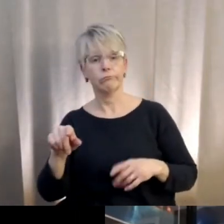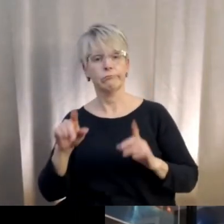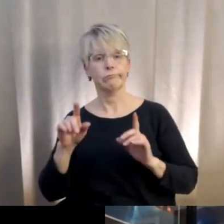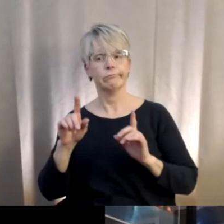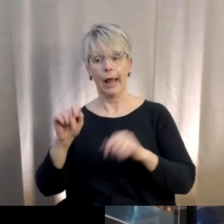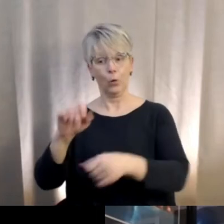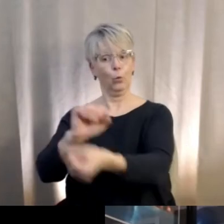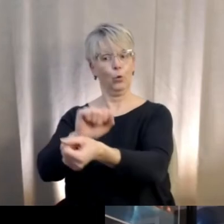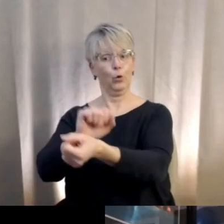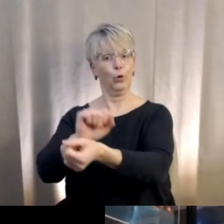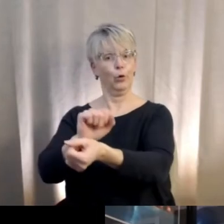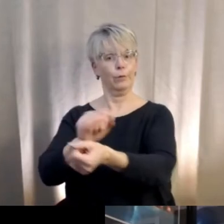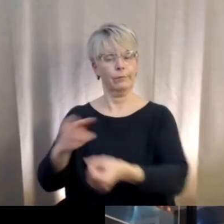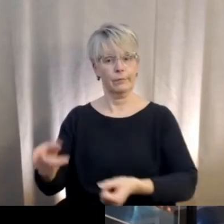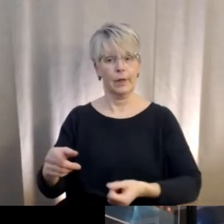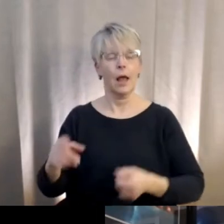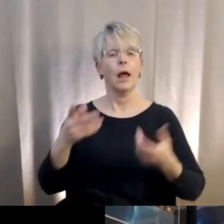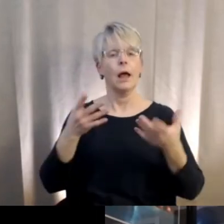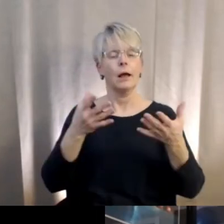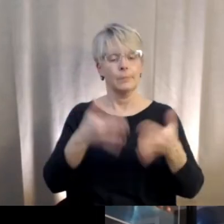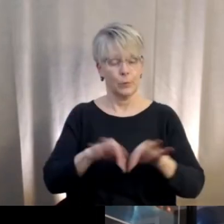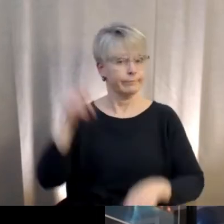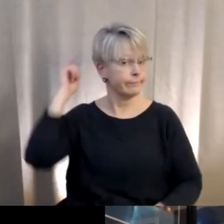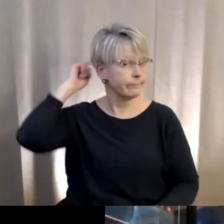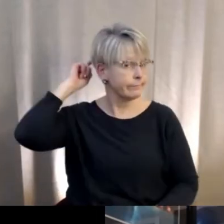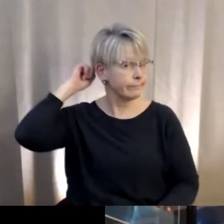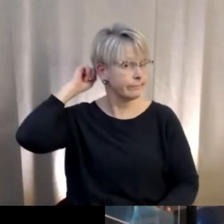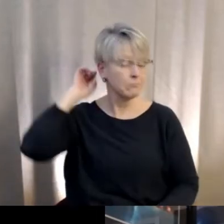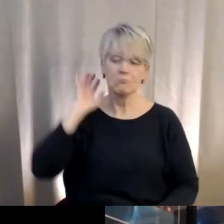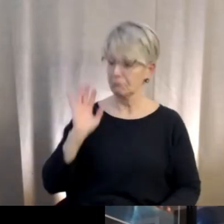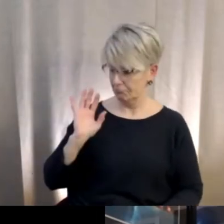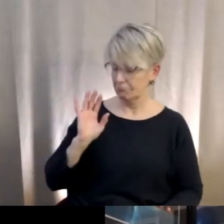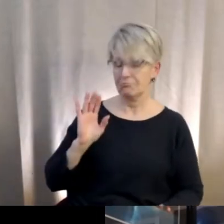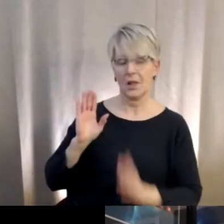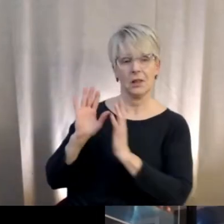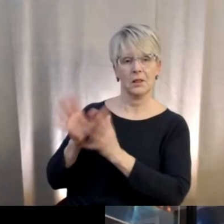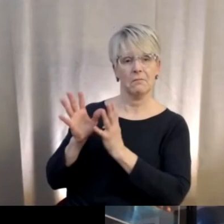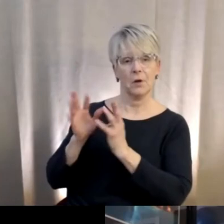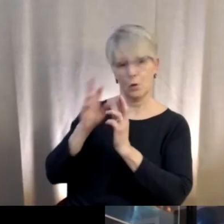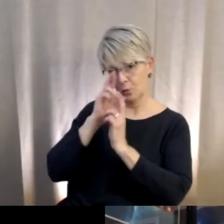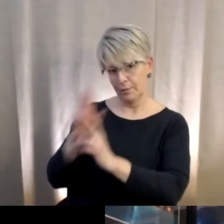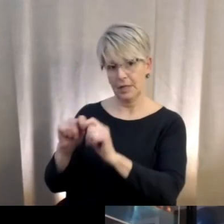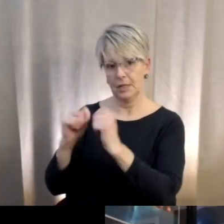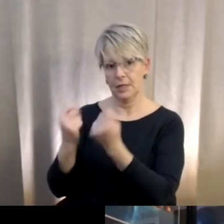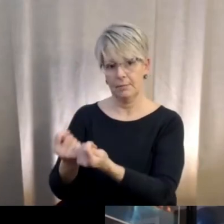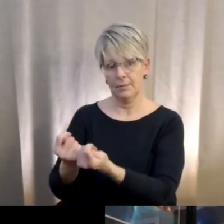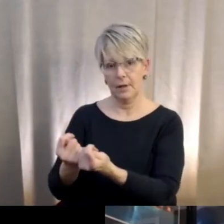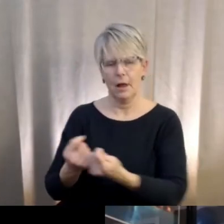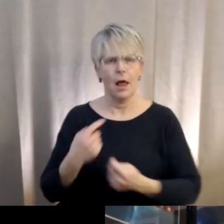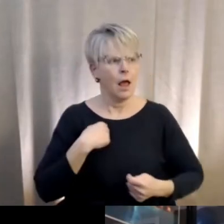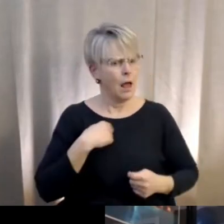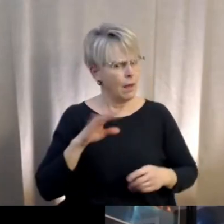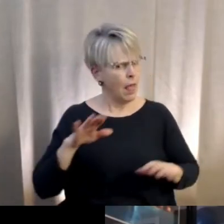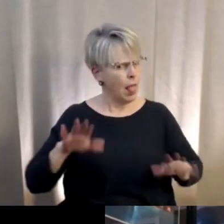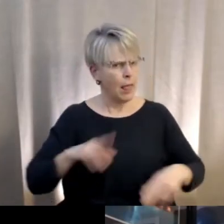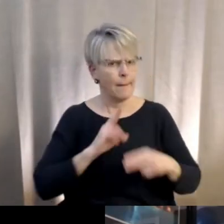situation, to be mindful and respectful of the team. So another thing I don't think I had mentioned yet